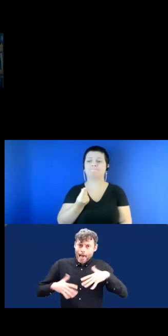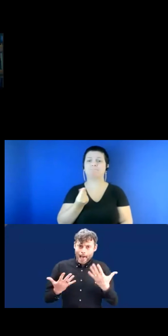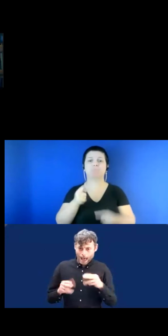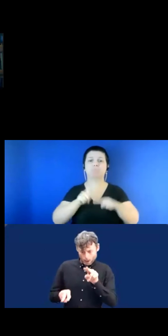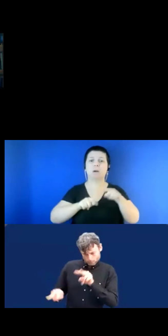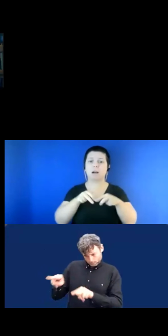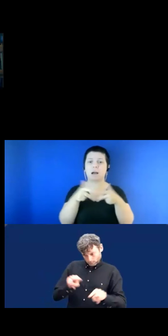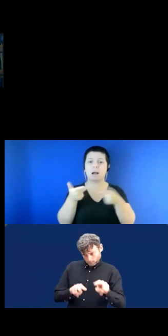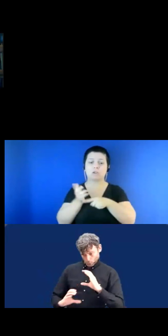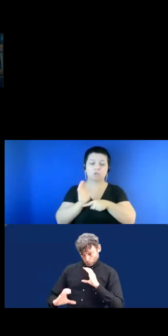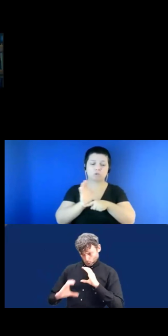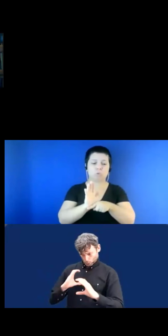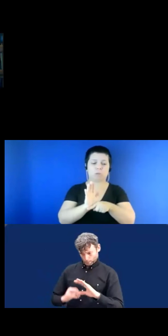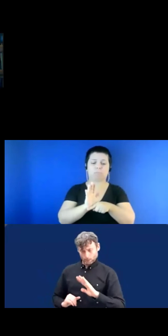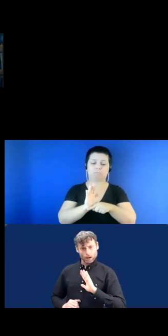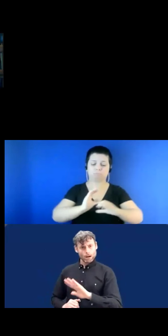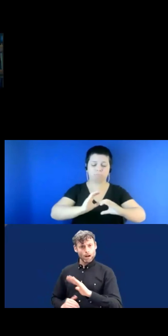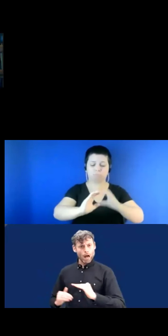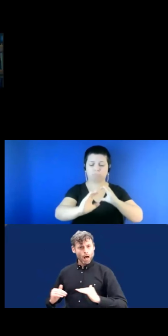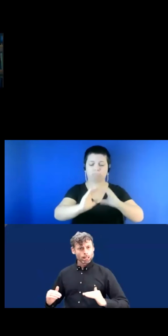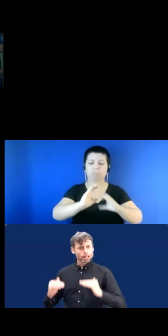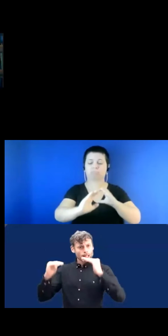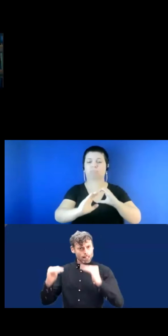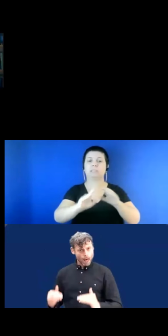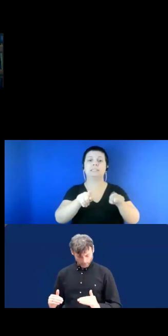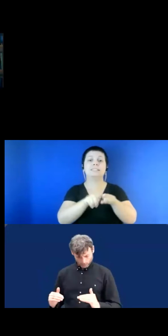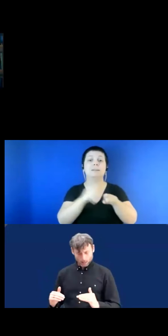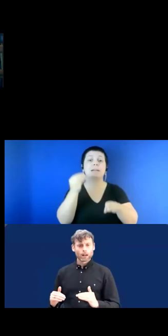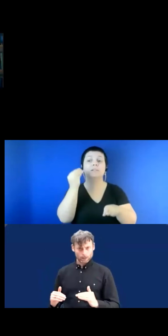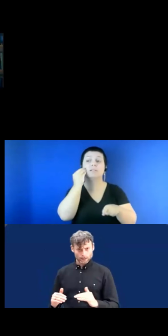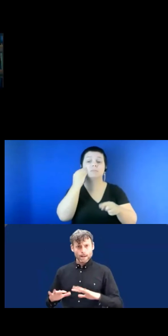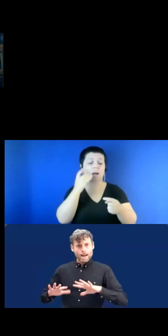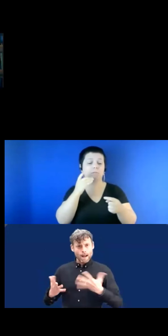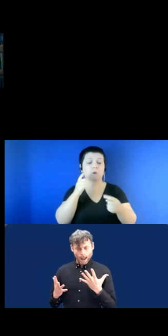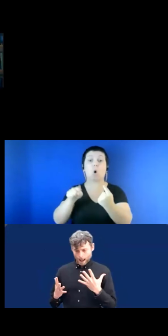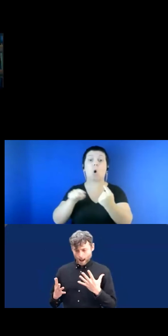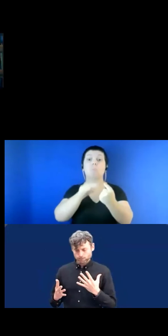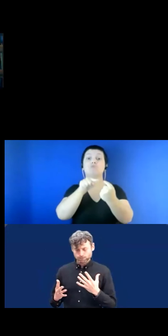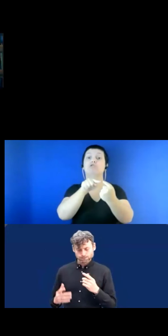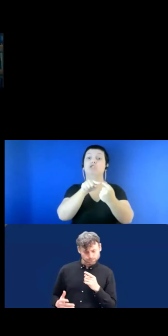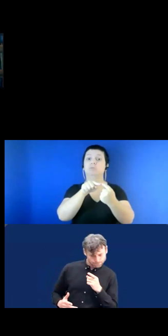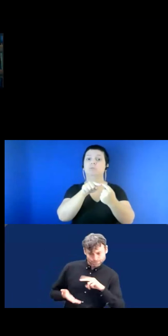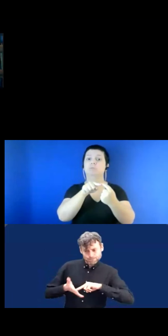level and to formulate goals for communication development.